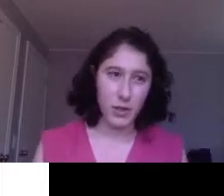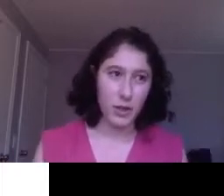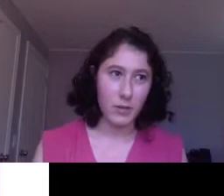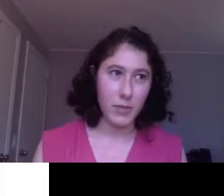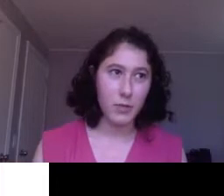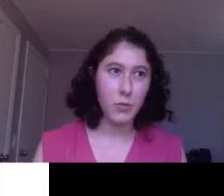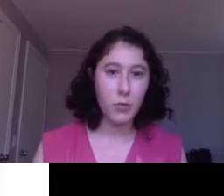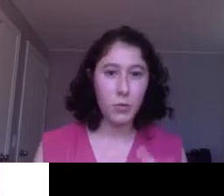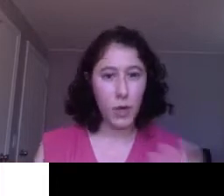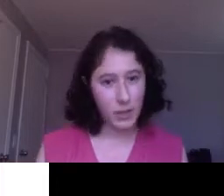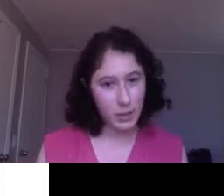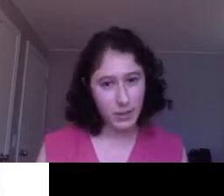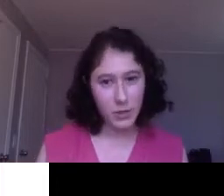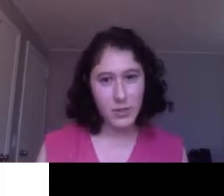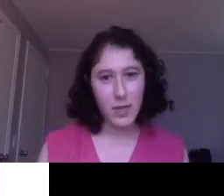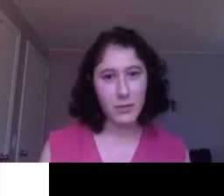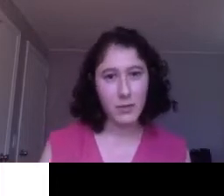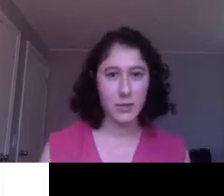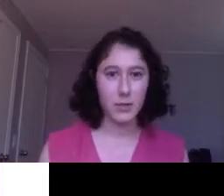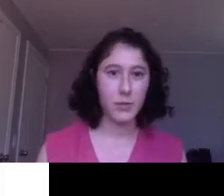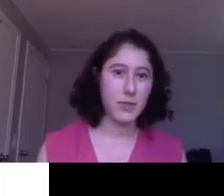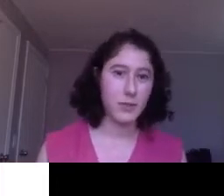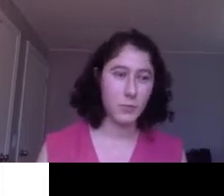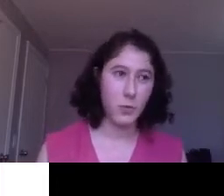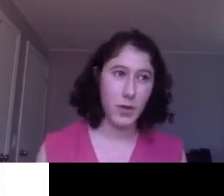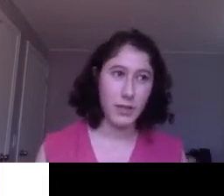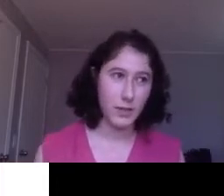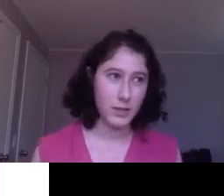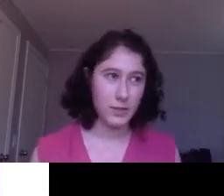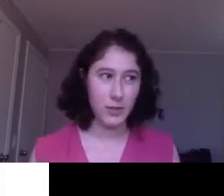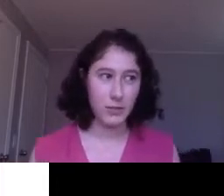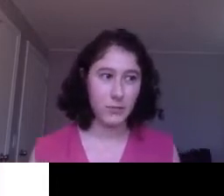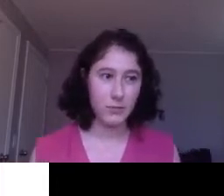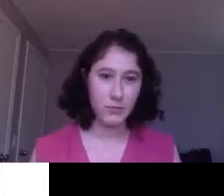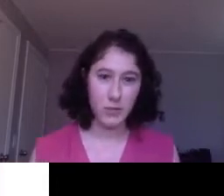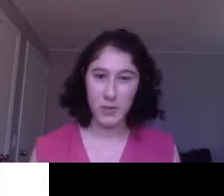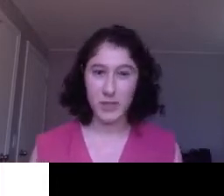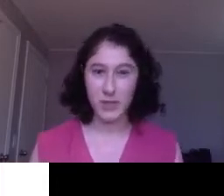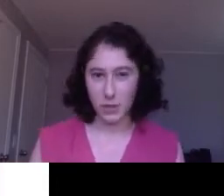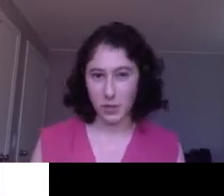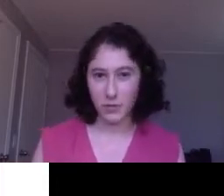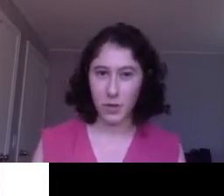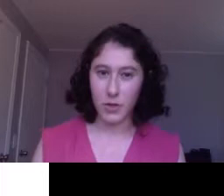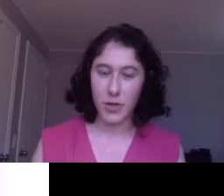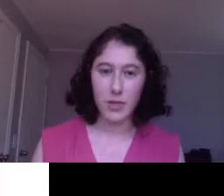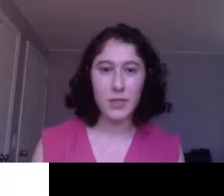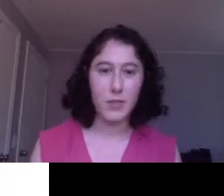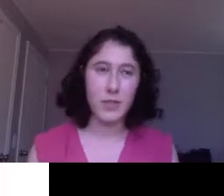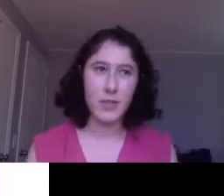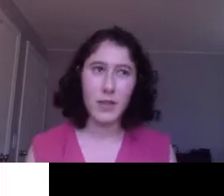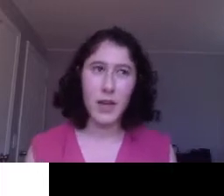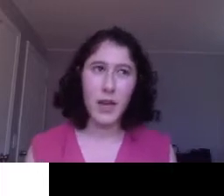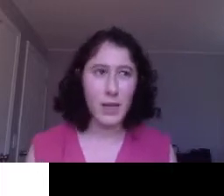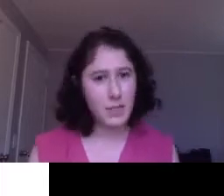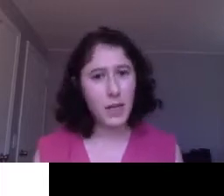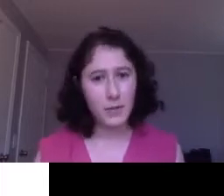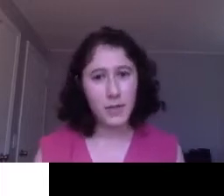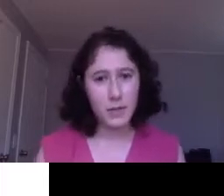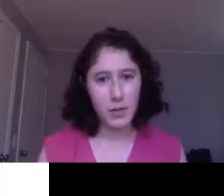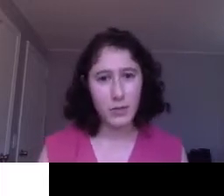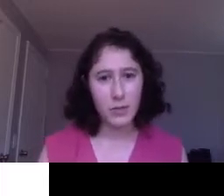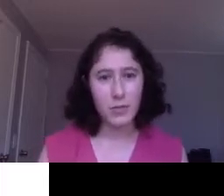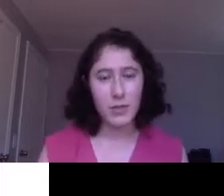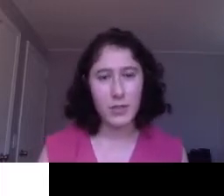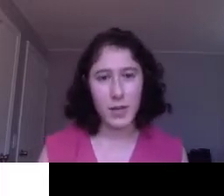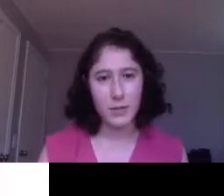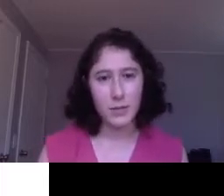resolution and quality per se, because the Quest 1 is really at least sufficient for our needs. But it's the kind of thing that